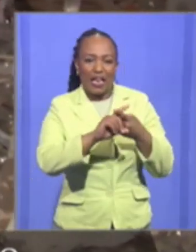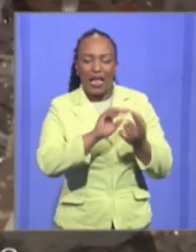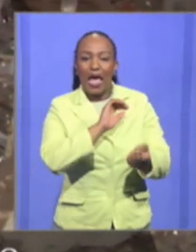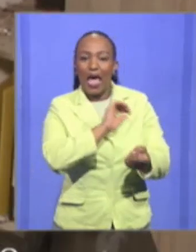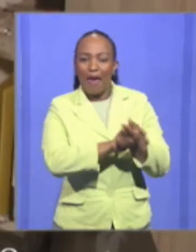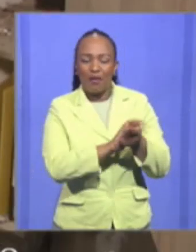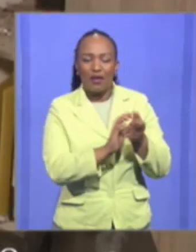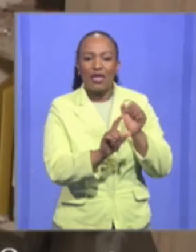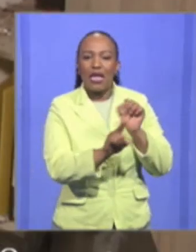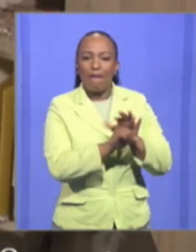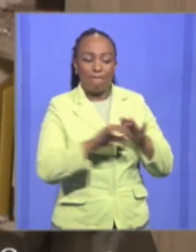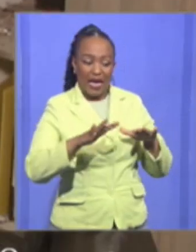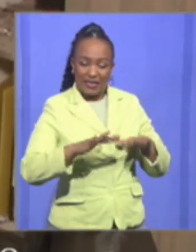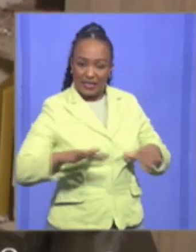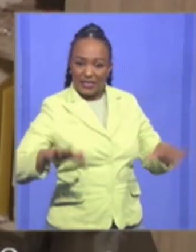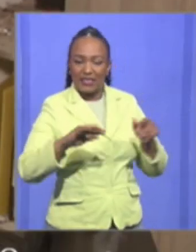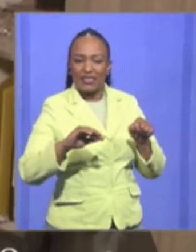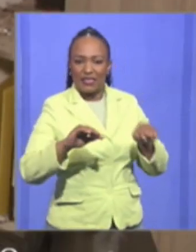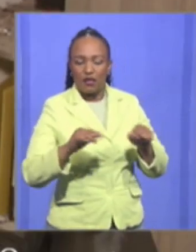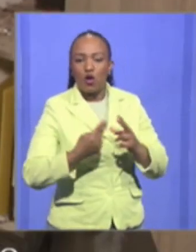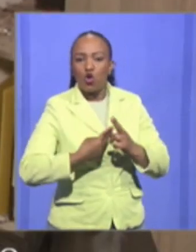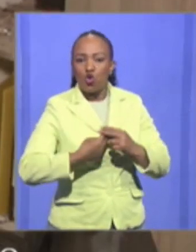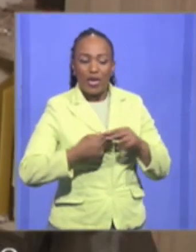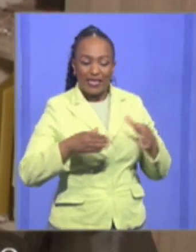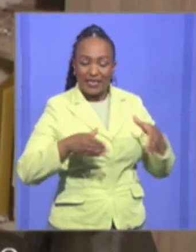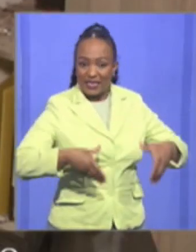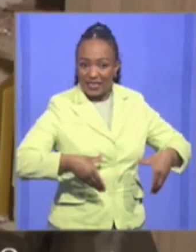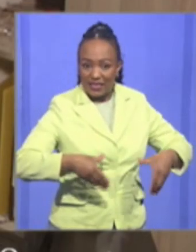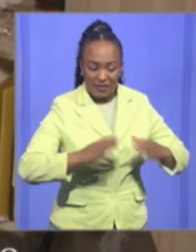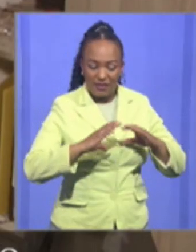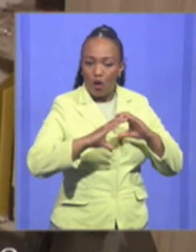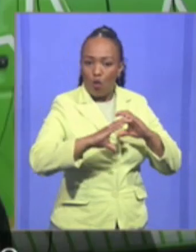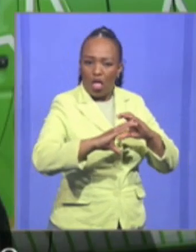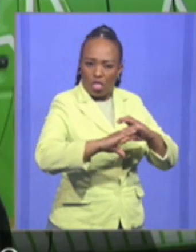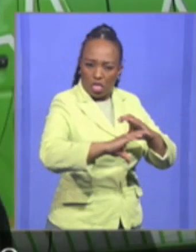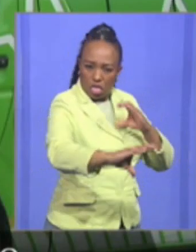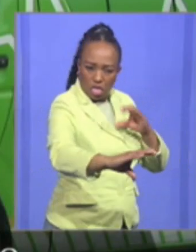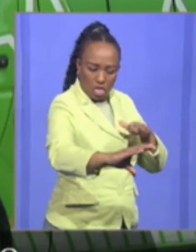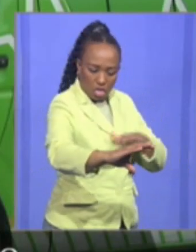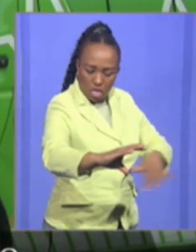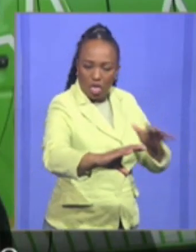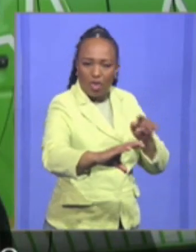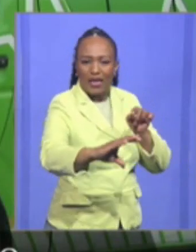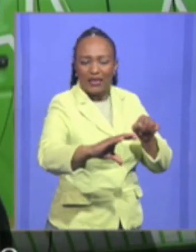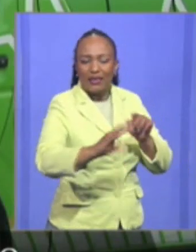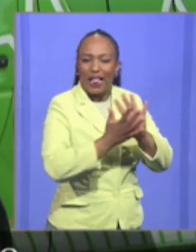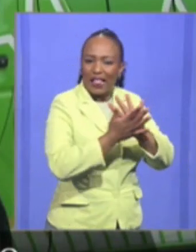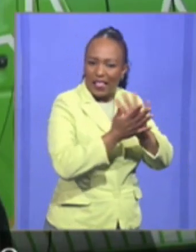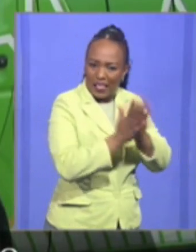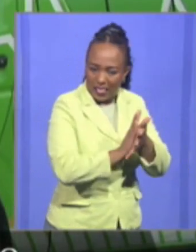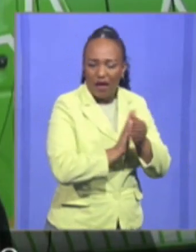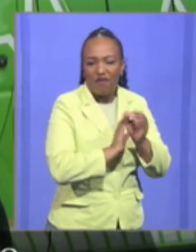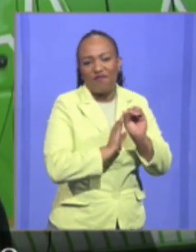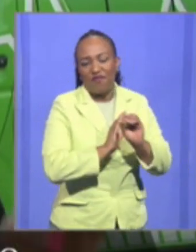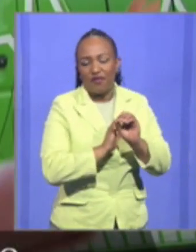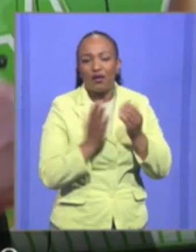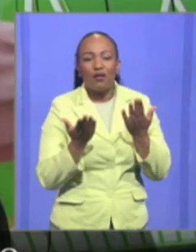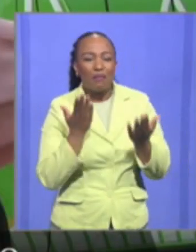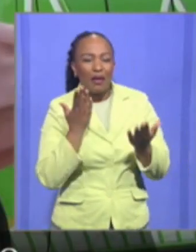radiology. Unit ele ka moka ya radiology re itswaletše ka ge go na le ditshenyego o ra gore re bolela